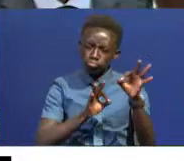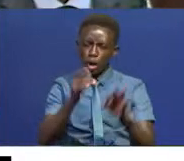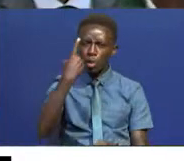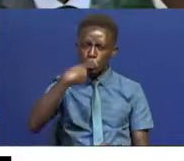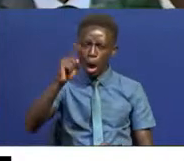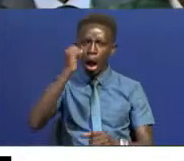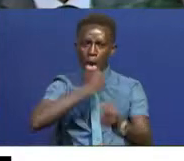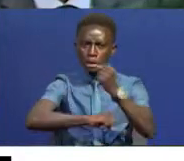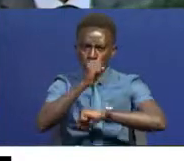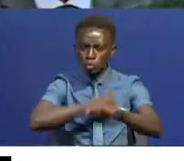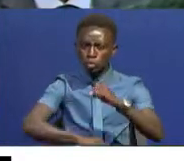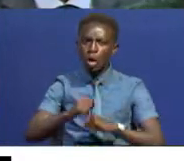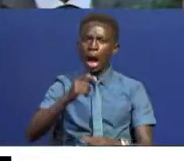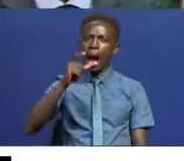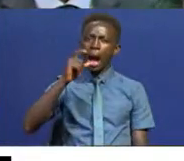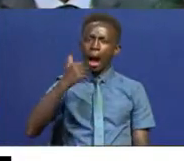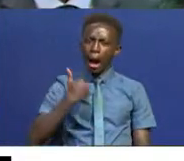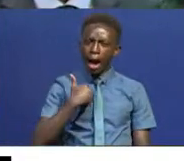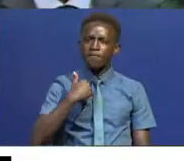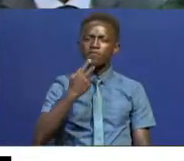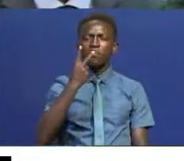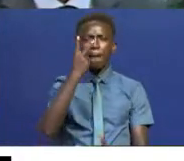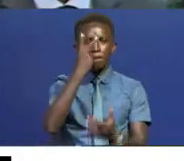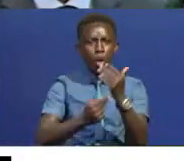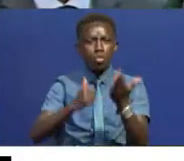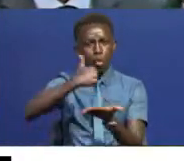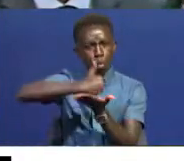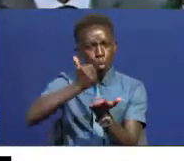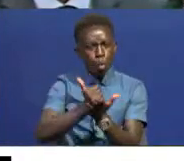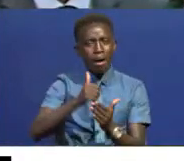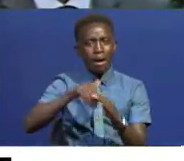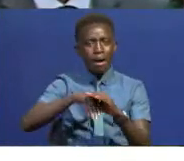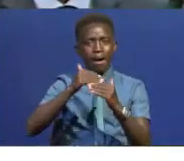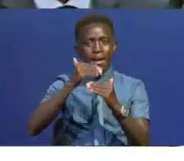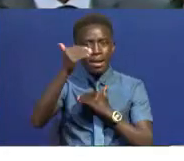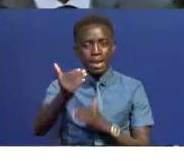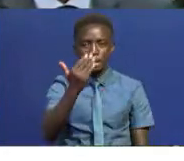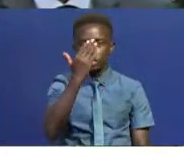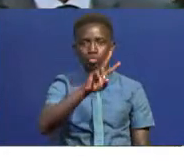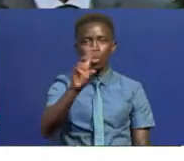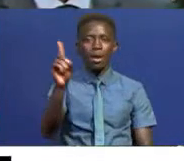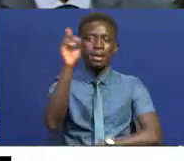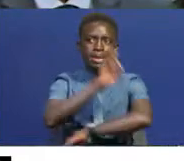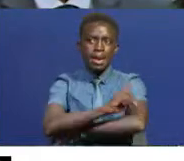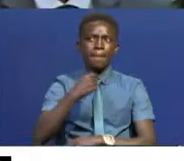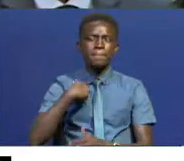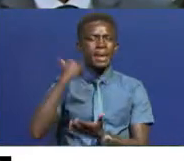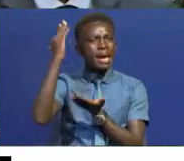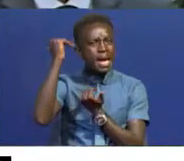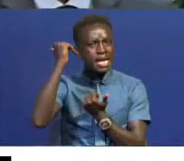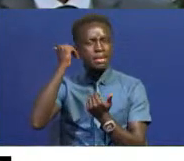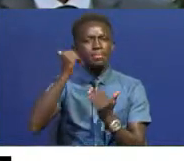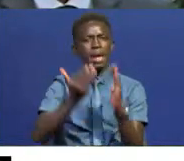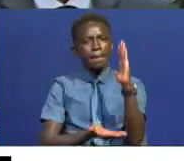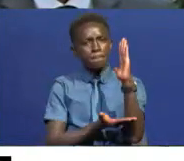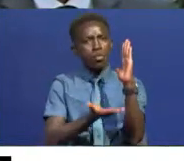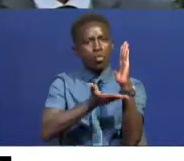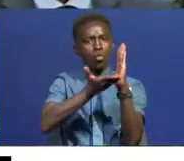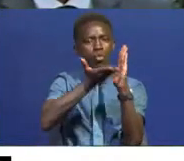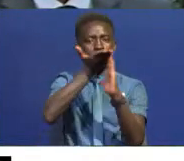both audits within the next 21 days. And I expect radical improvements in future